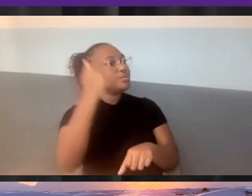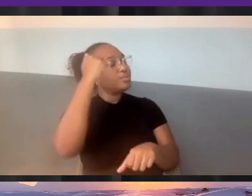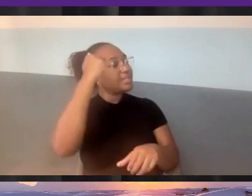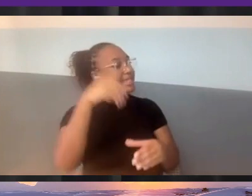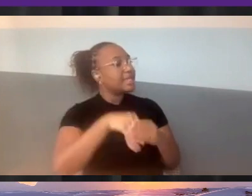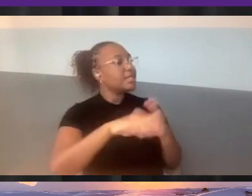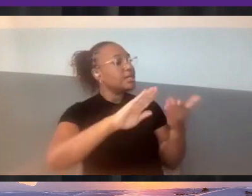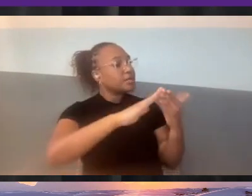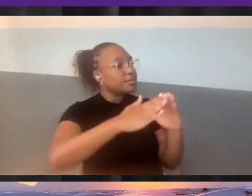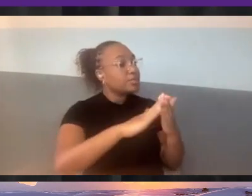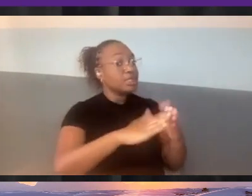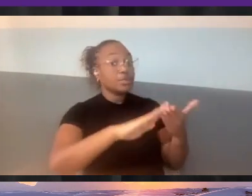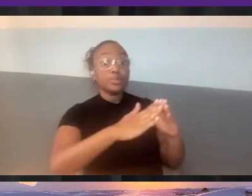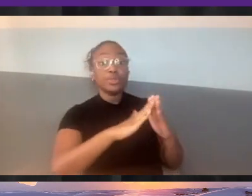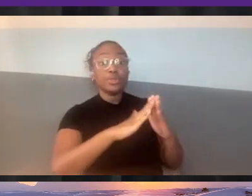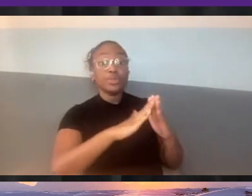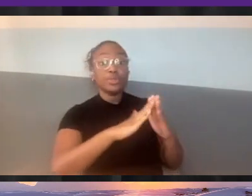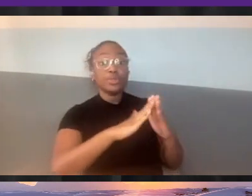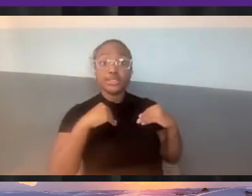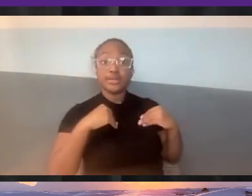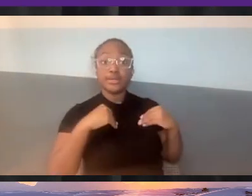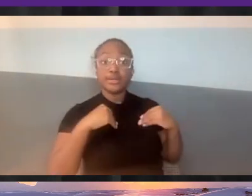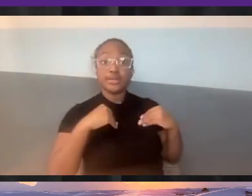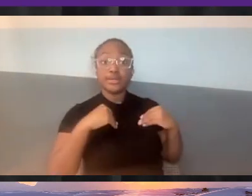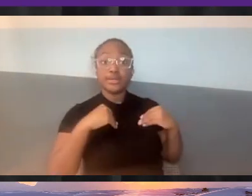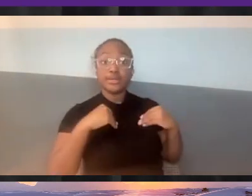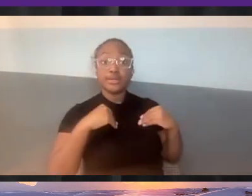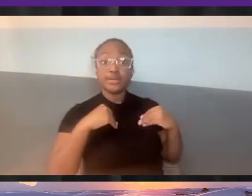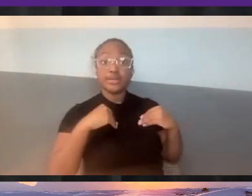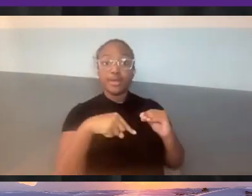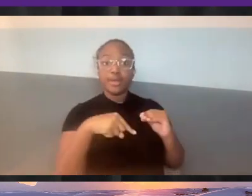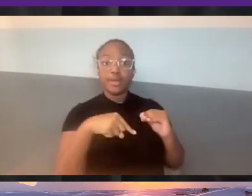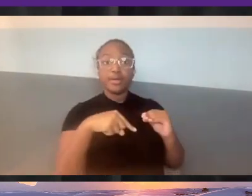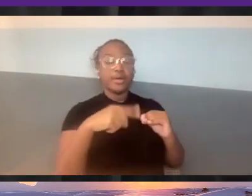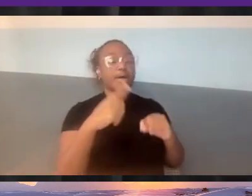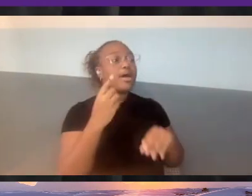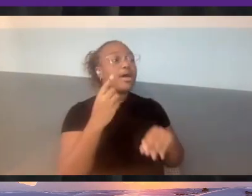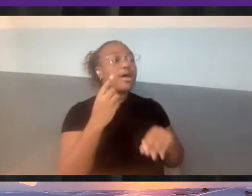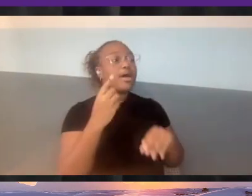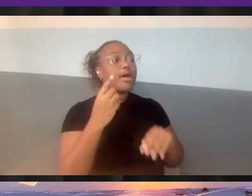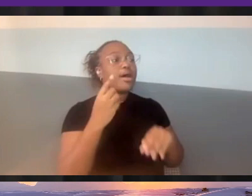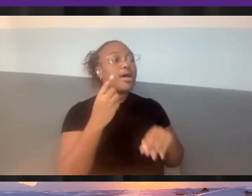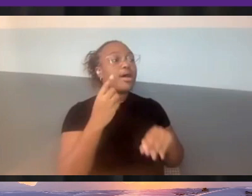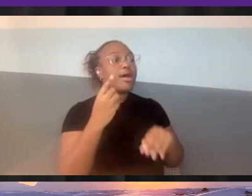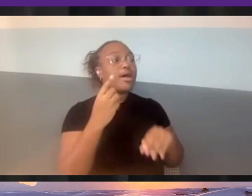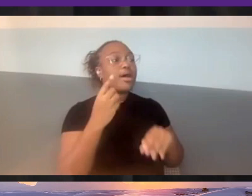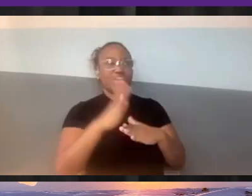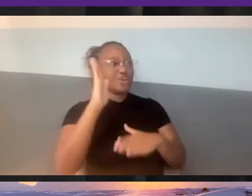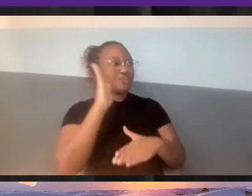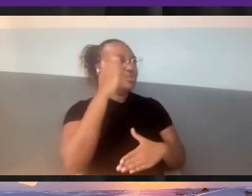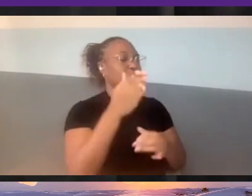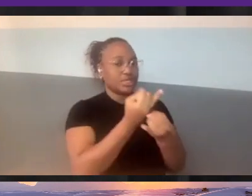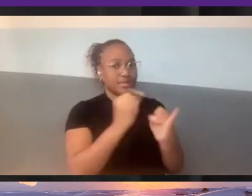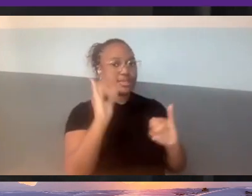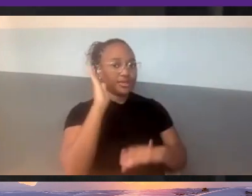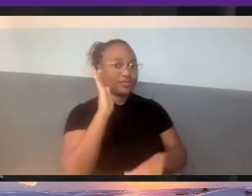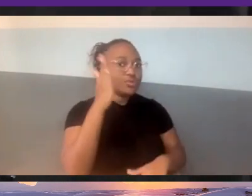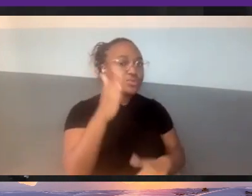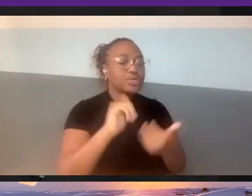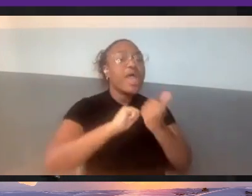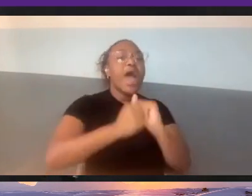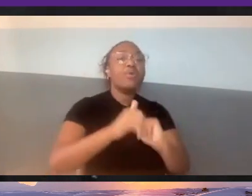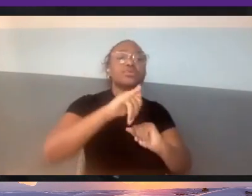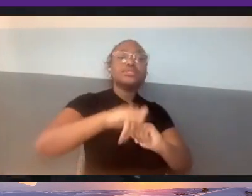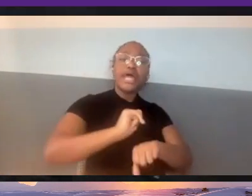a shared future, an interdependent future? How is that moving out? And you've talked a little about the role that art